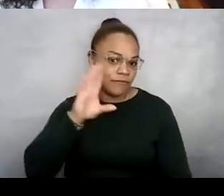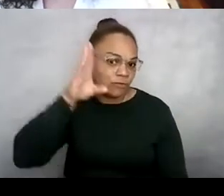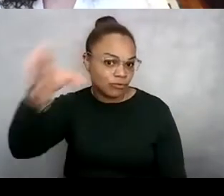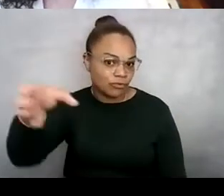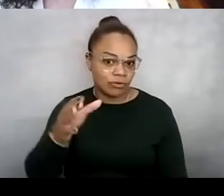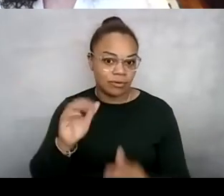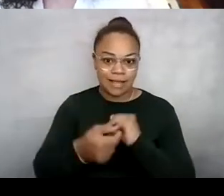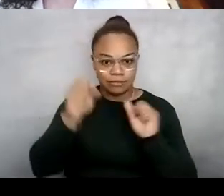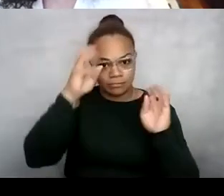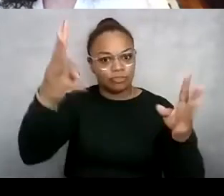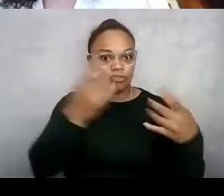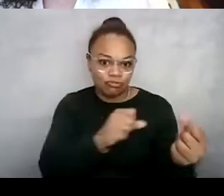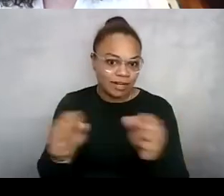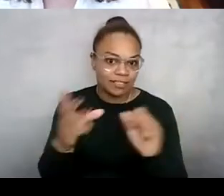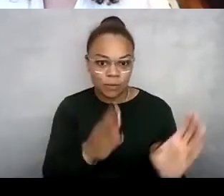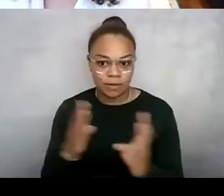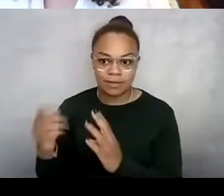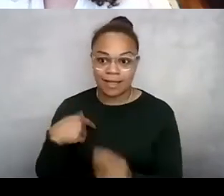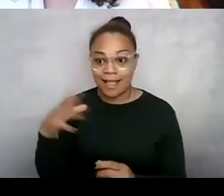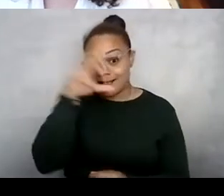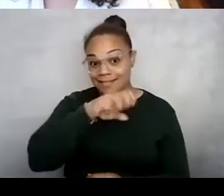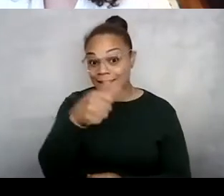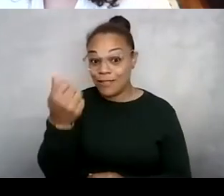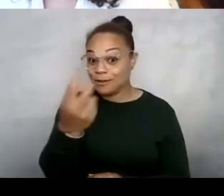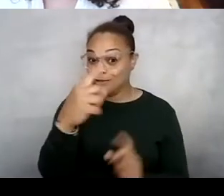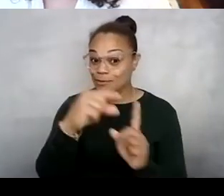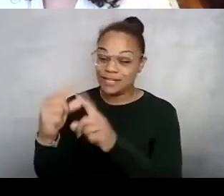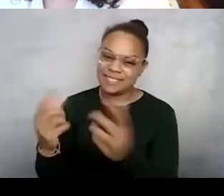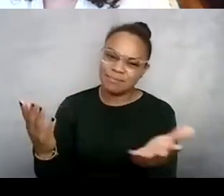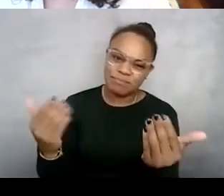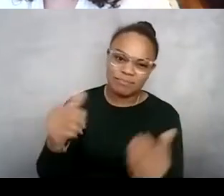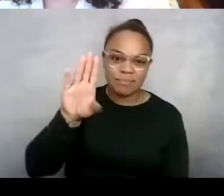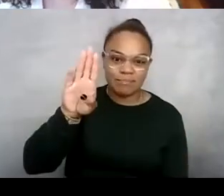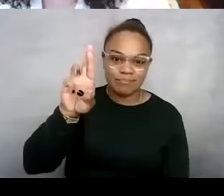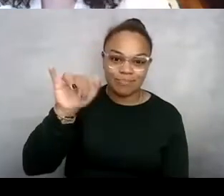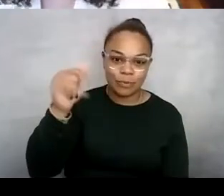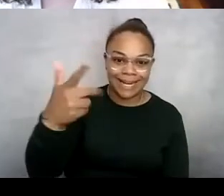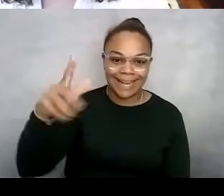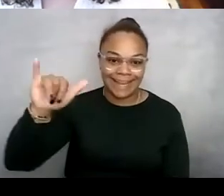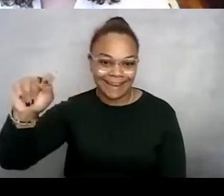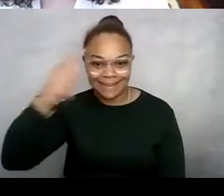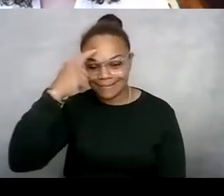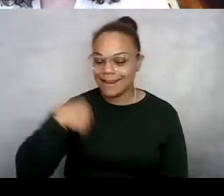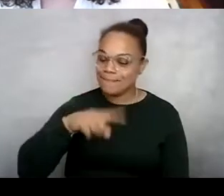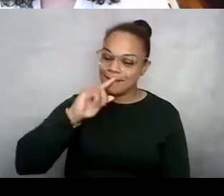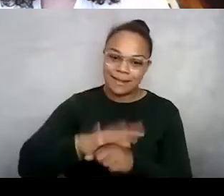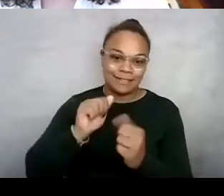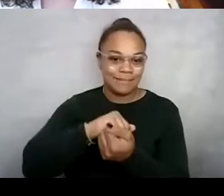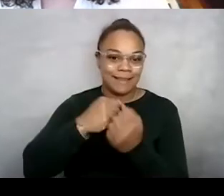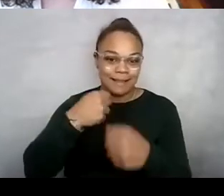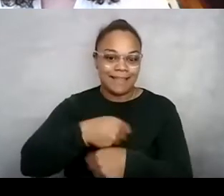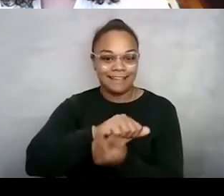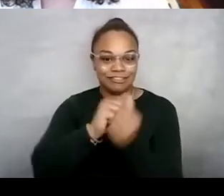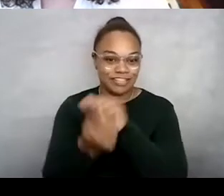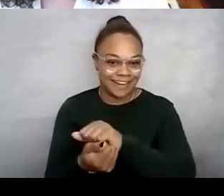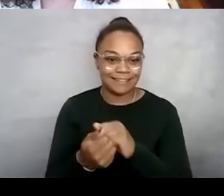organize. And I guess the other two words will be bring it, because I think we can make a change, and I'm dedicated to making sure it can happen in partnership with Chris